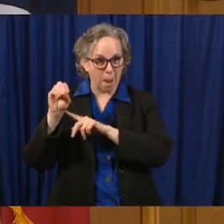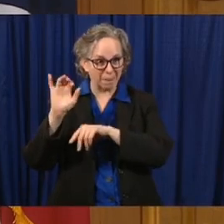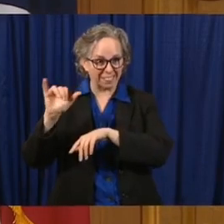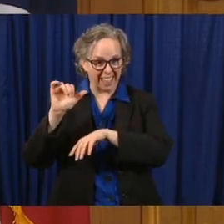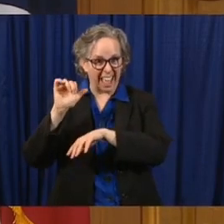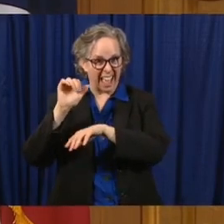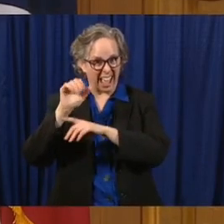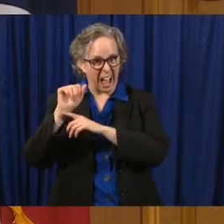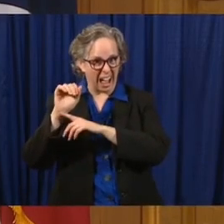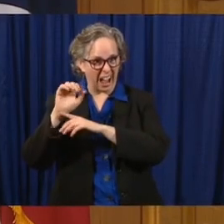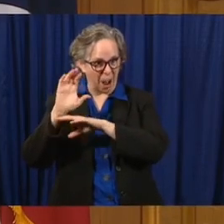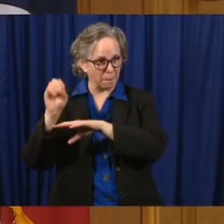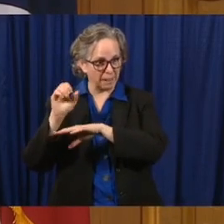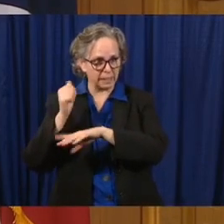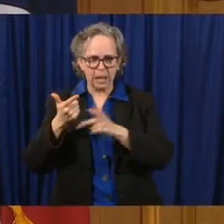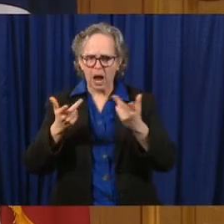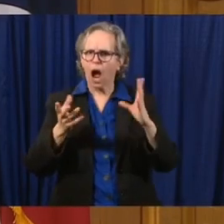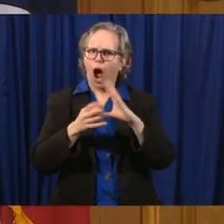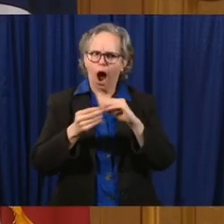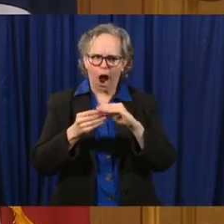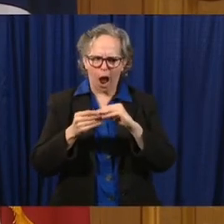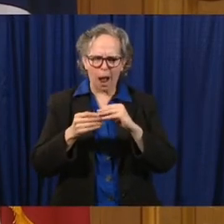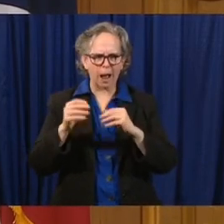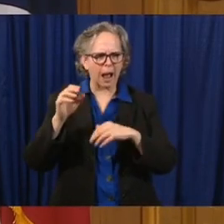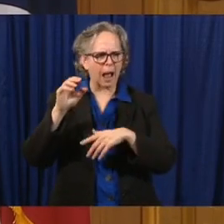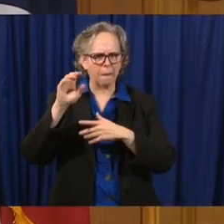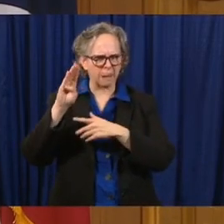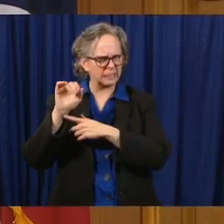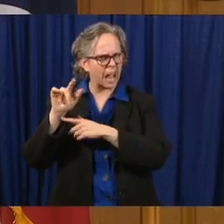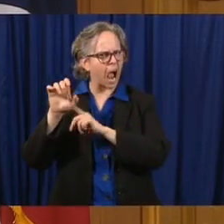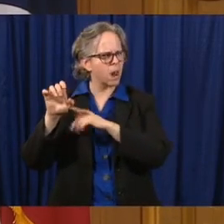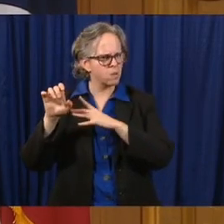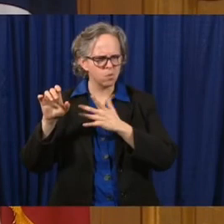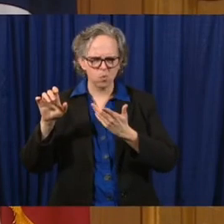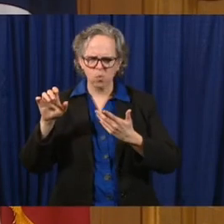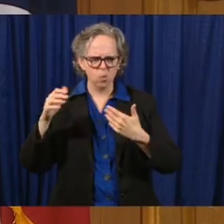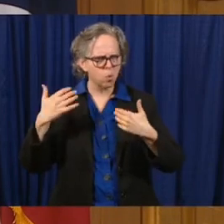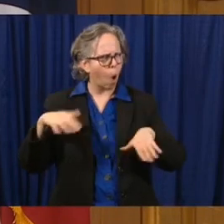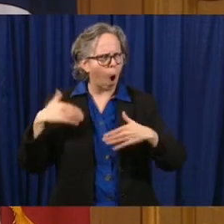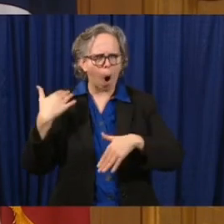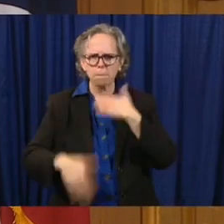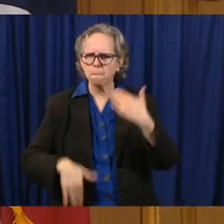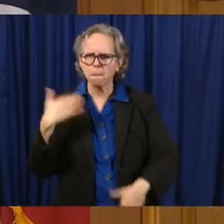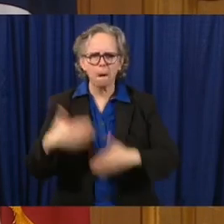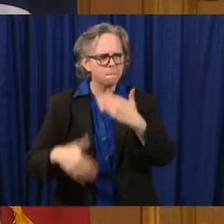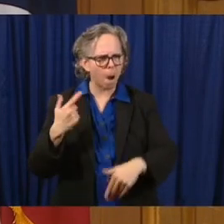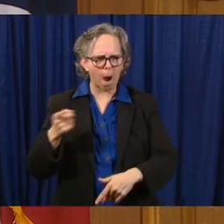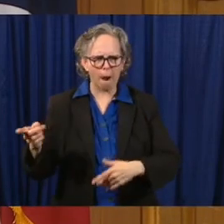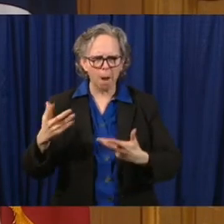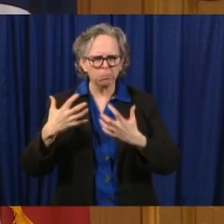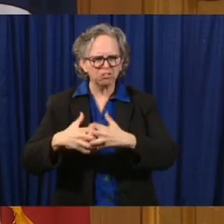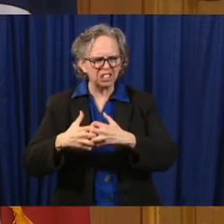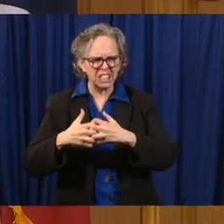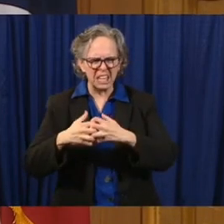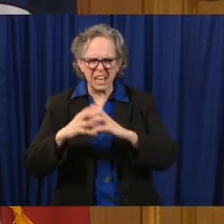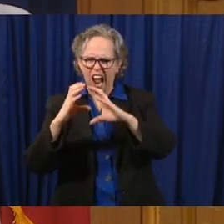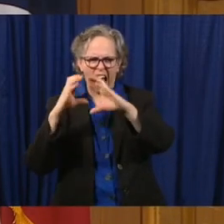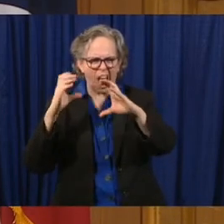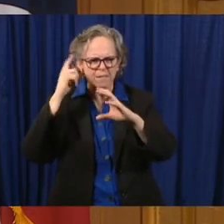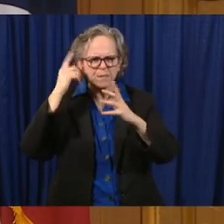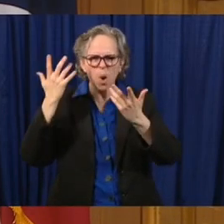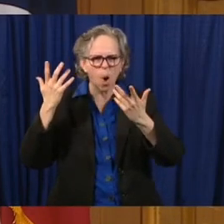what we're seeing, here's what we've got available, here's problems. One of the things that the